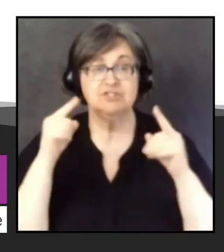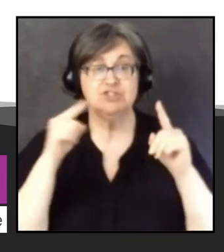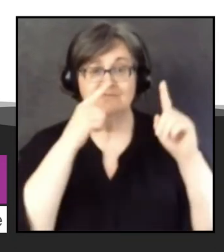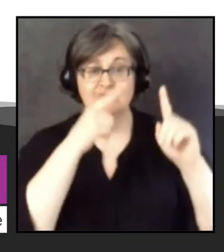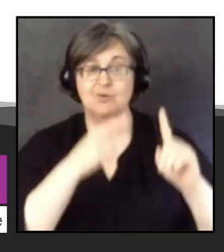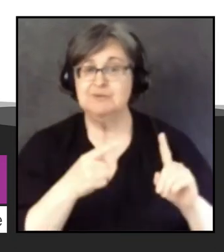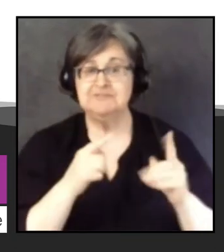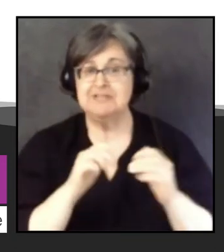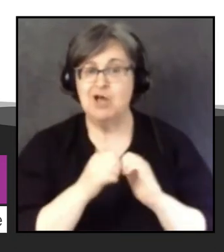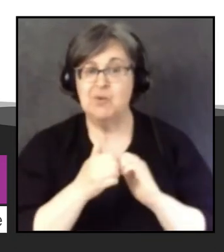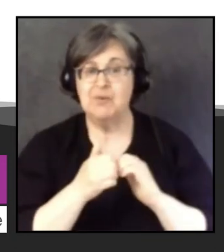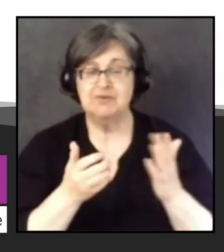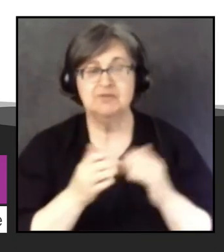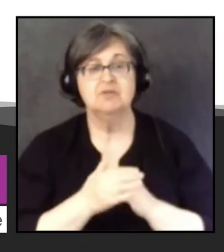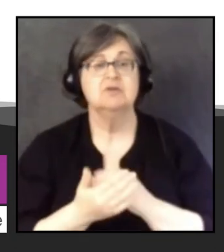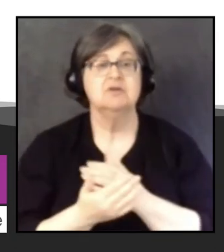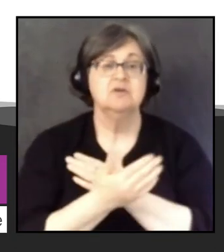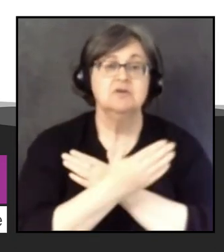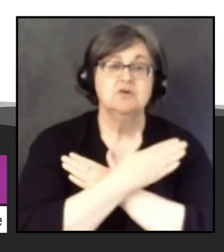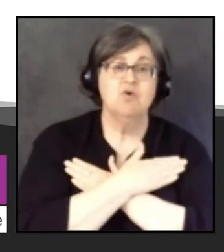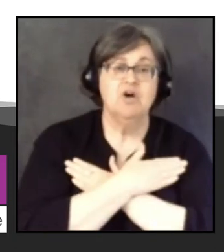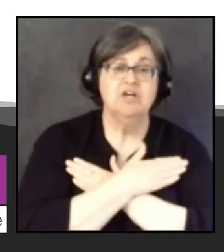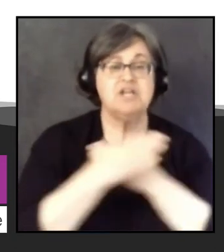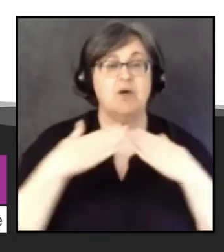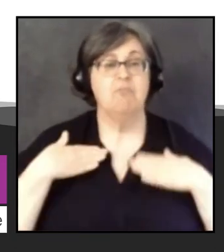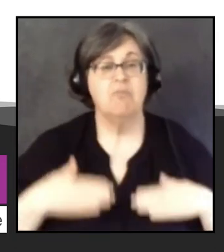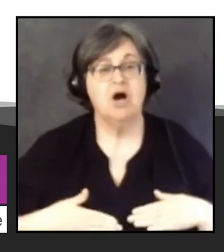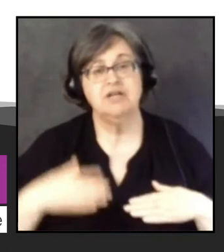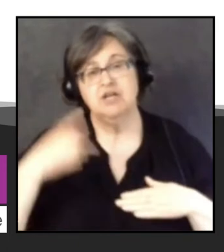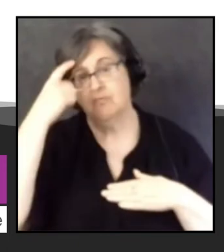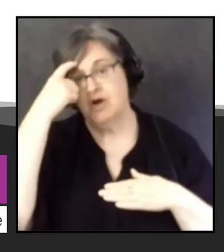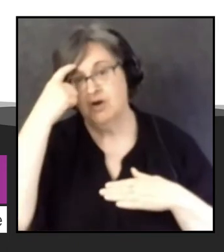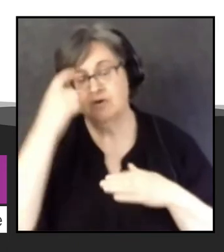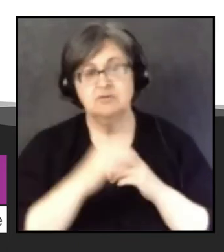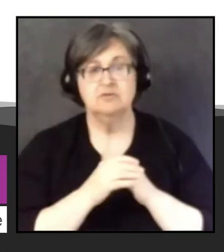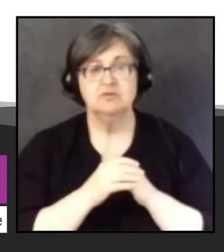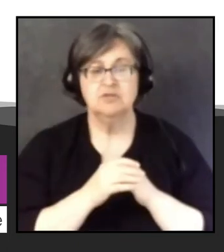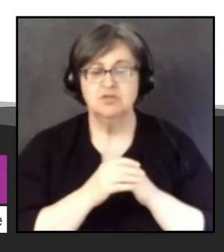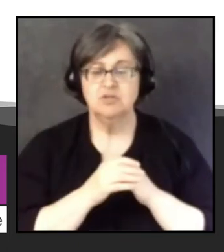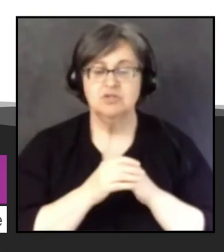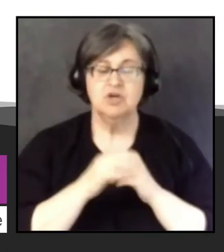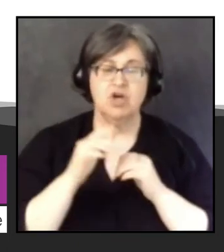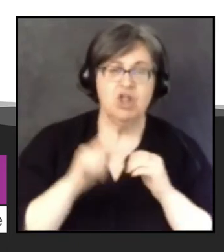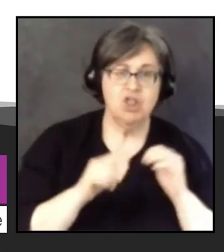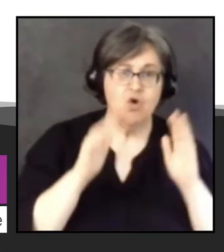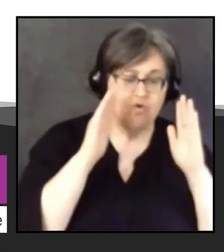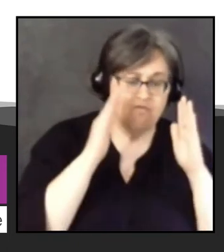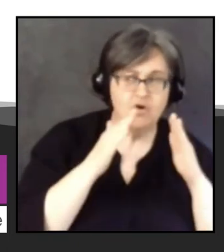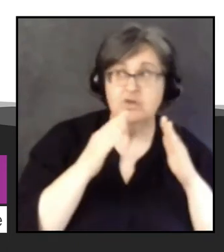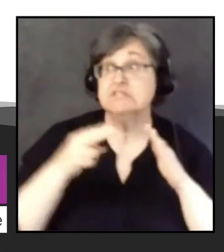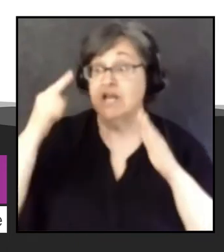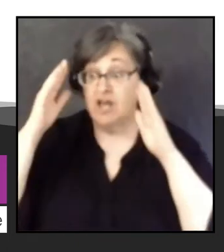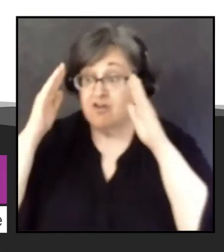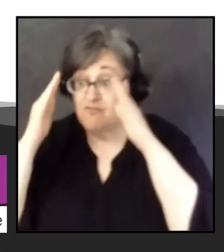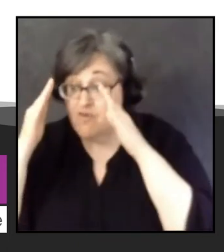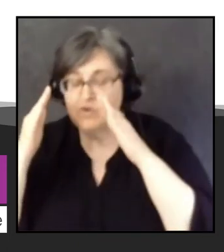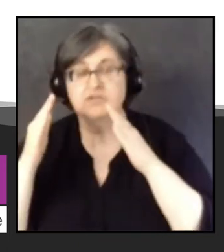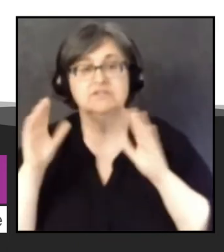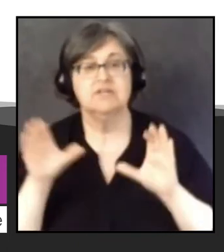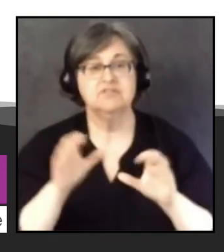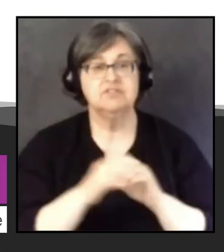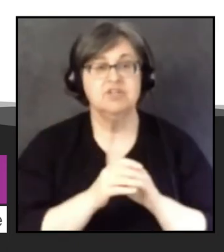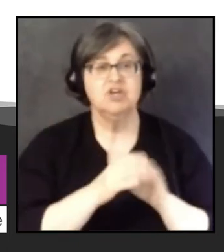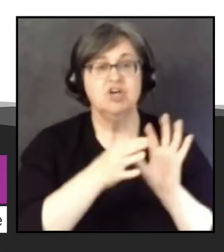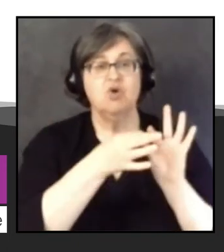goals. Rest both body and mind, combine low focus and high focus activities, connect archive